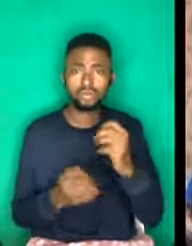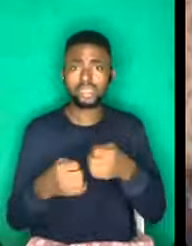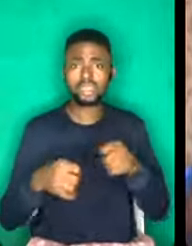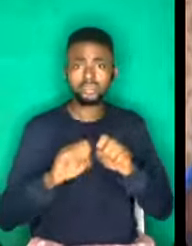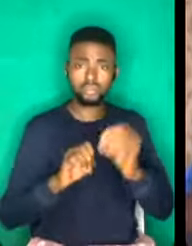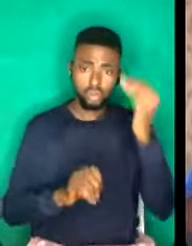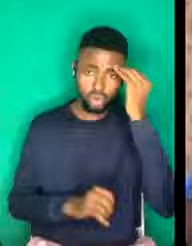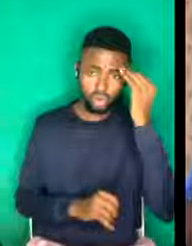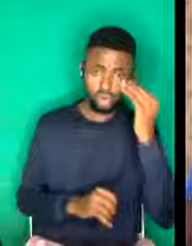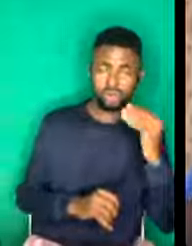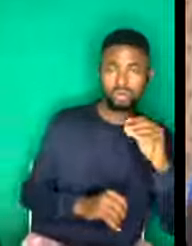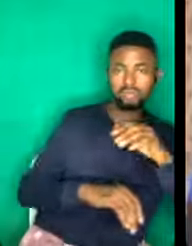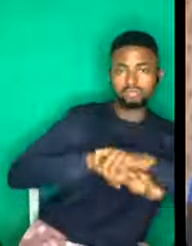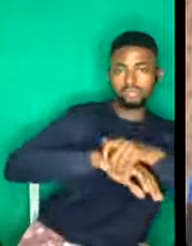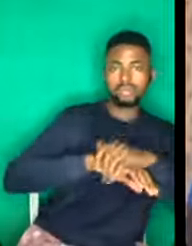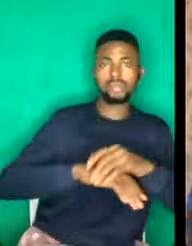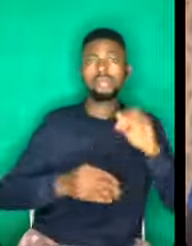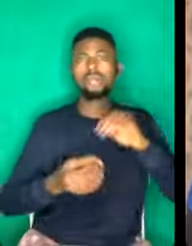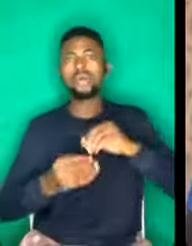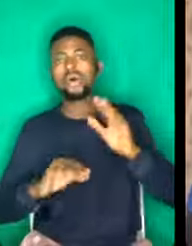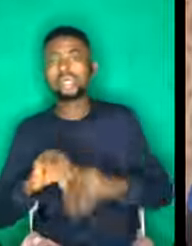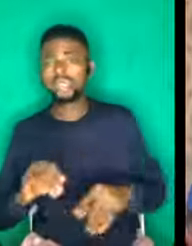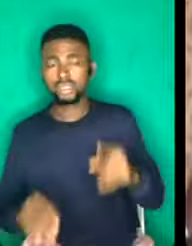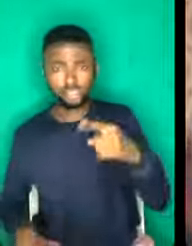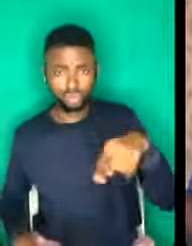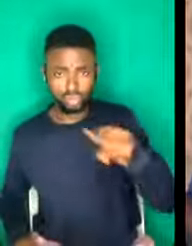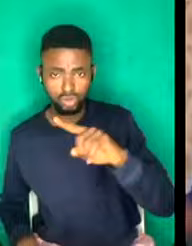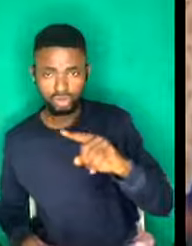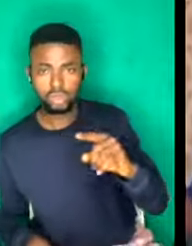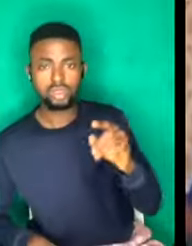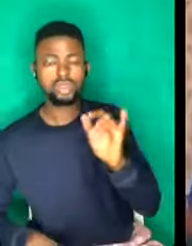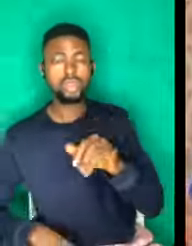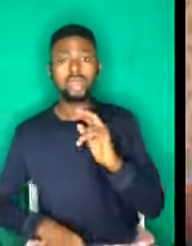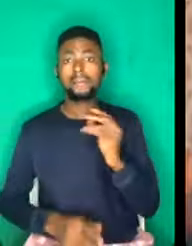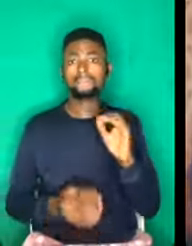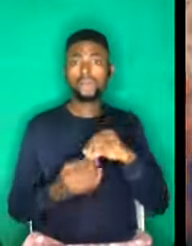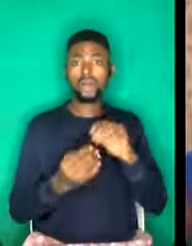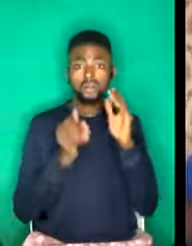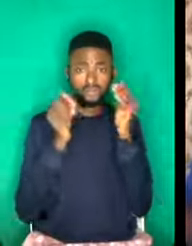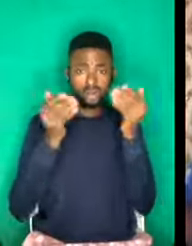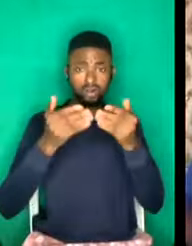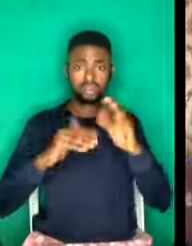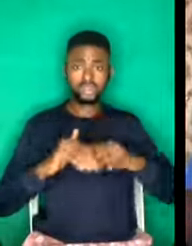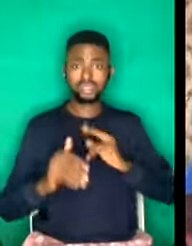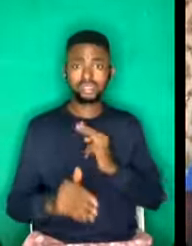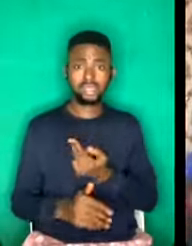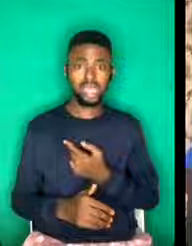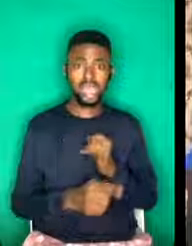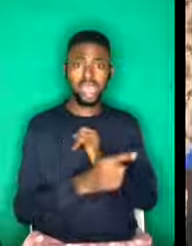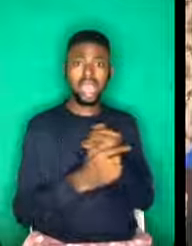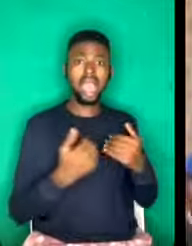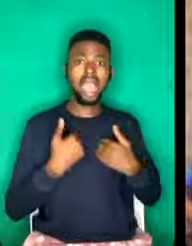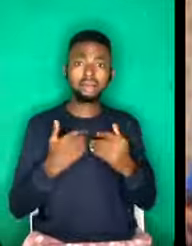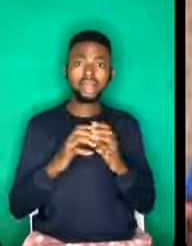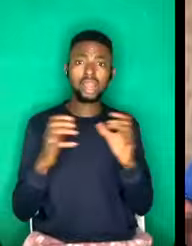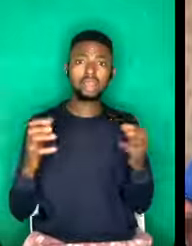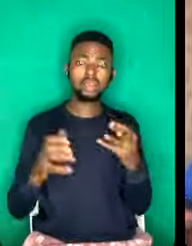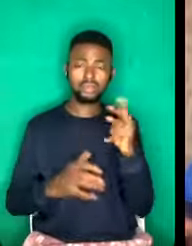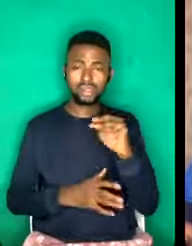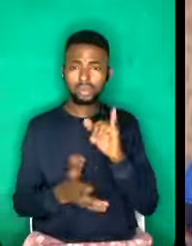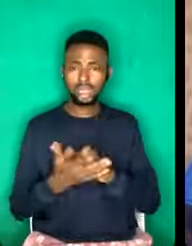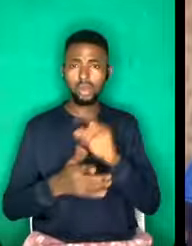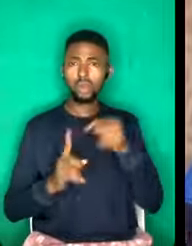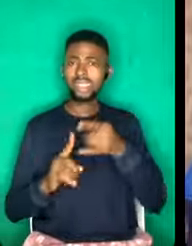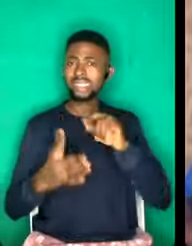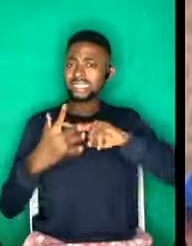are much more focused than us. Like I have a lot of them that when they start their grammar, I have to get my my